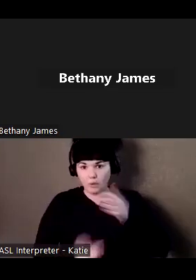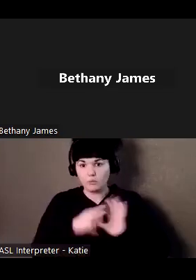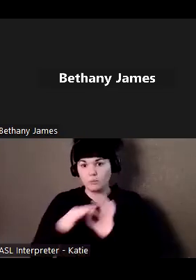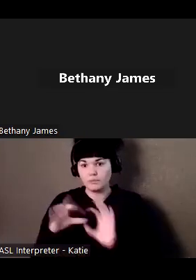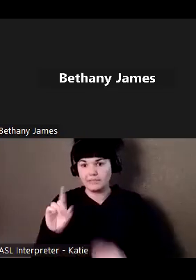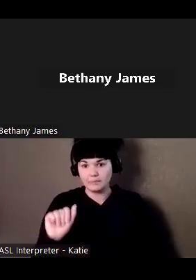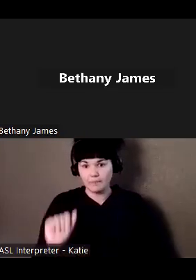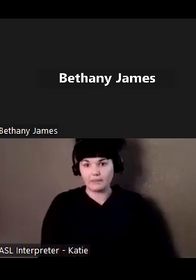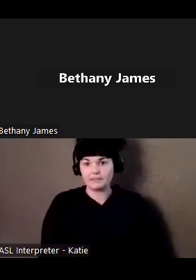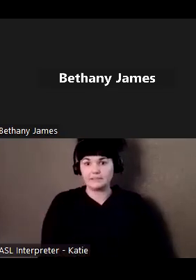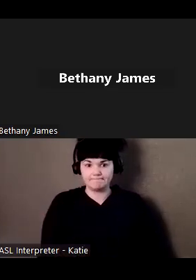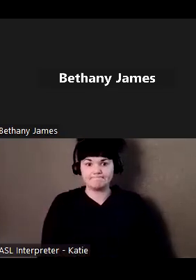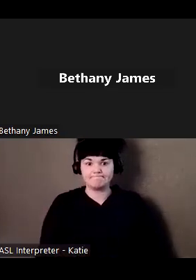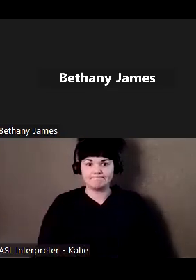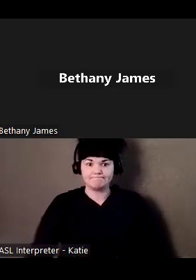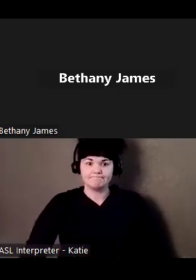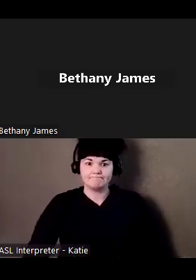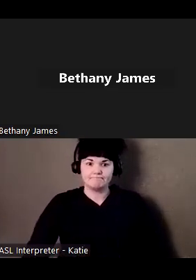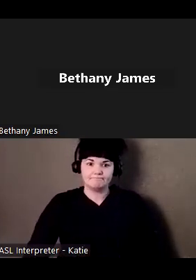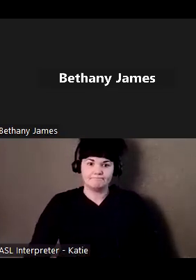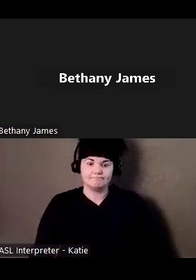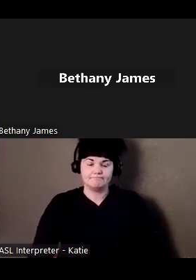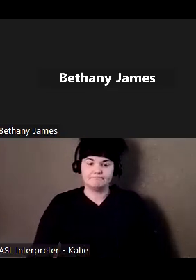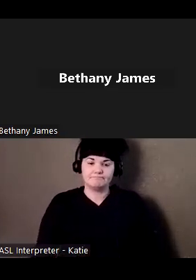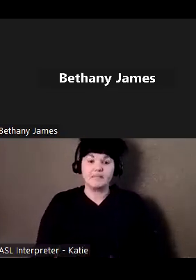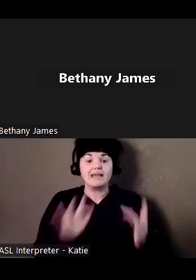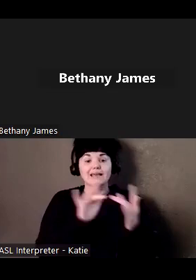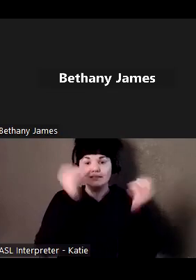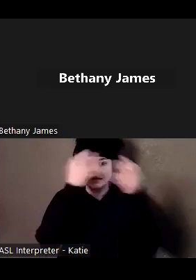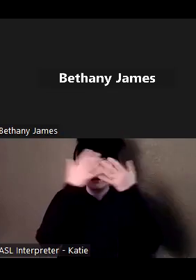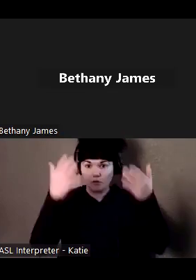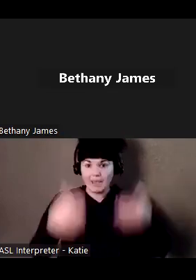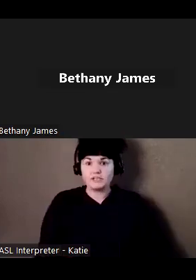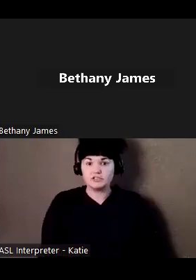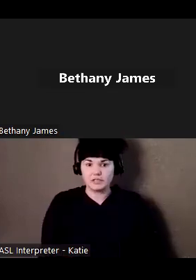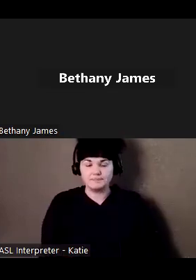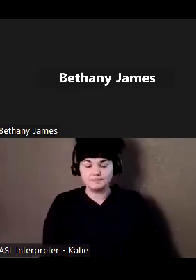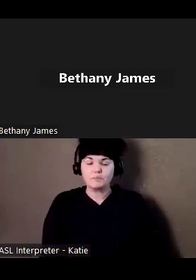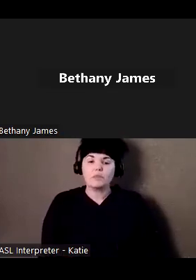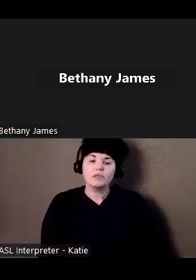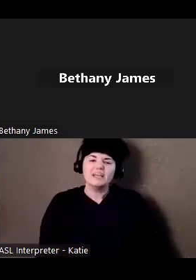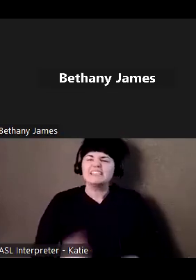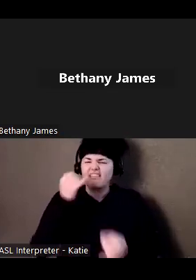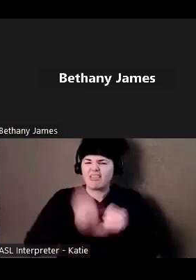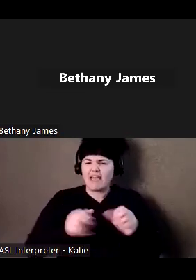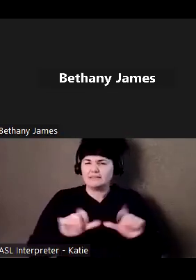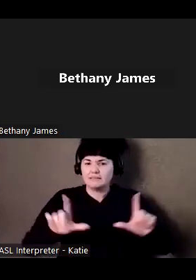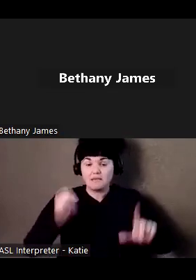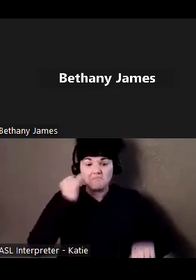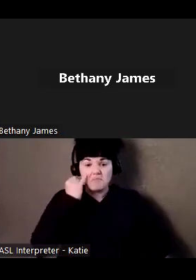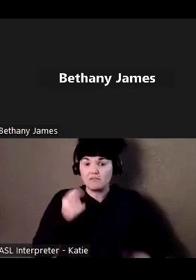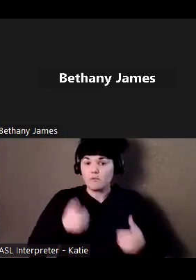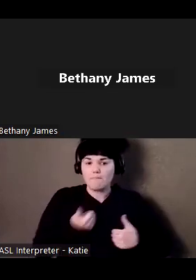disabilities. And our contact information is in the last slide. If you have questions, please put them in the